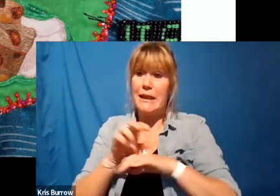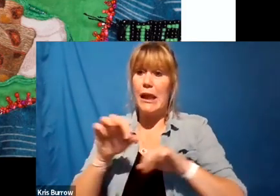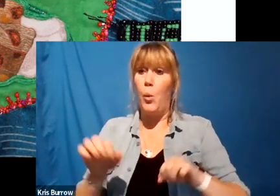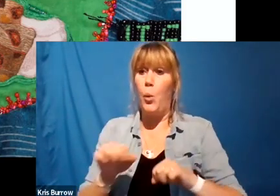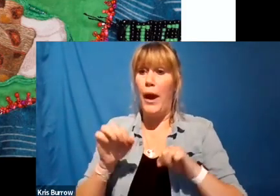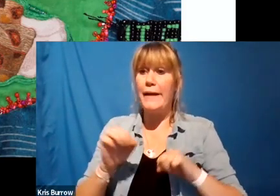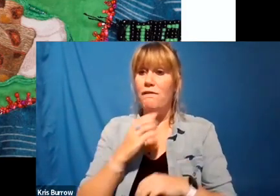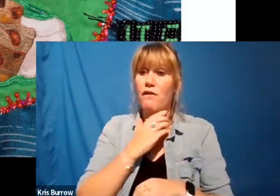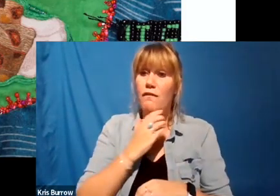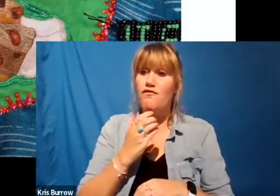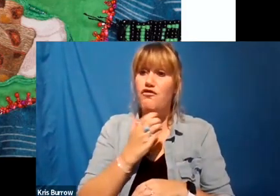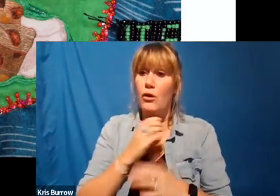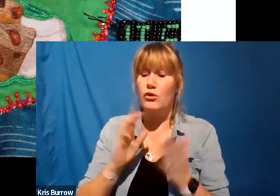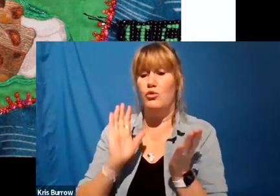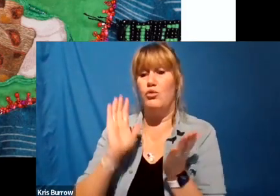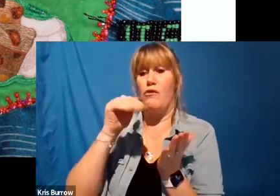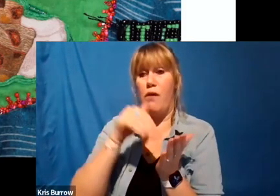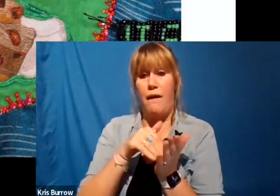to arrive.